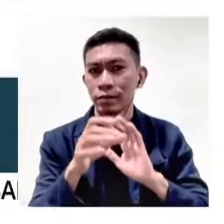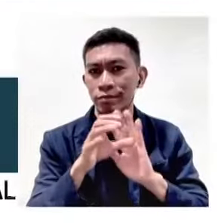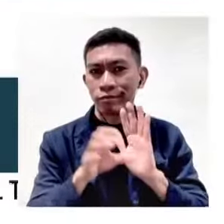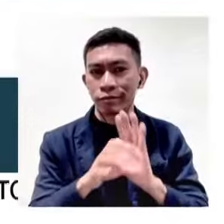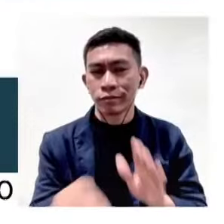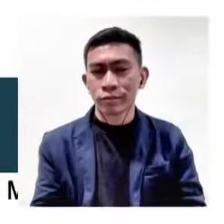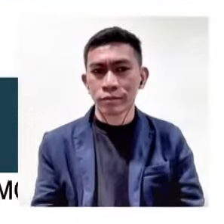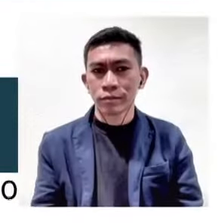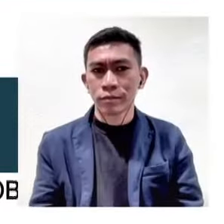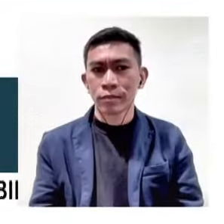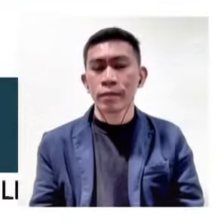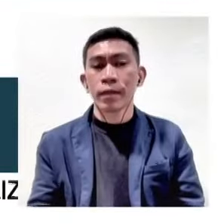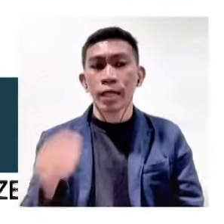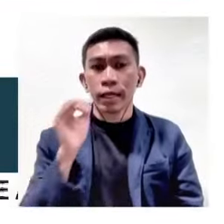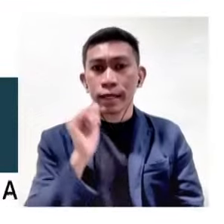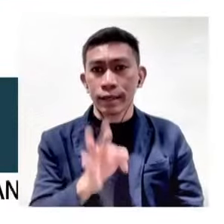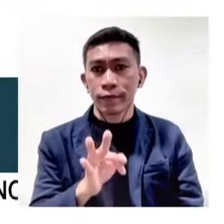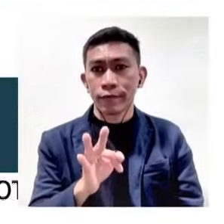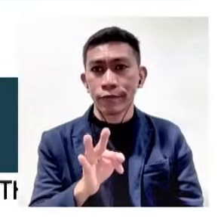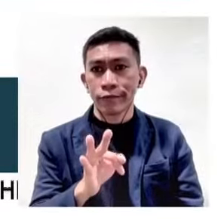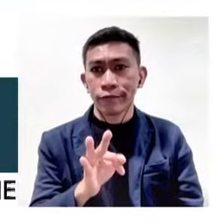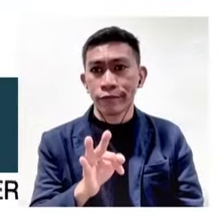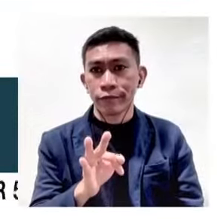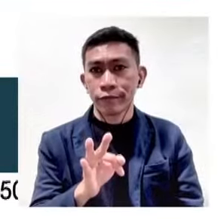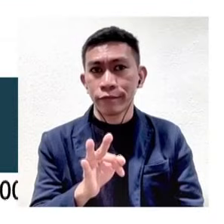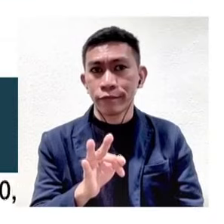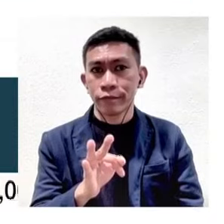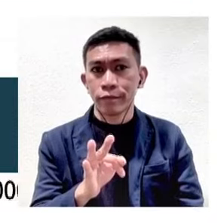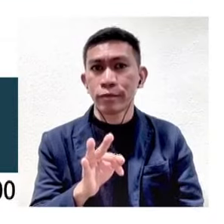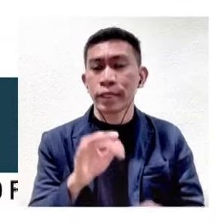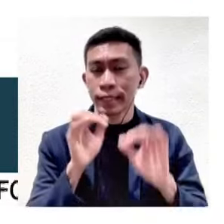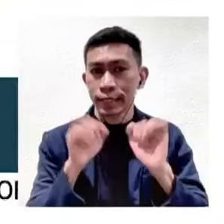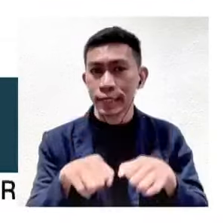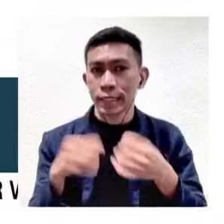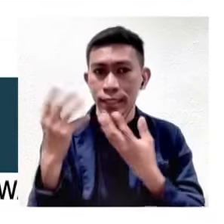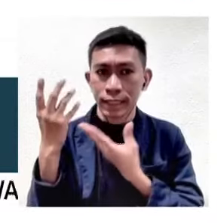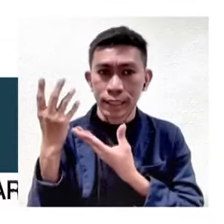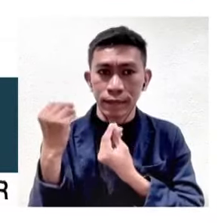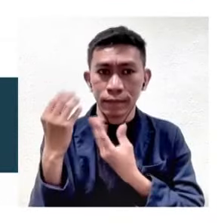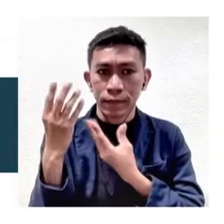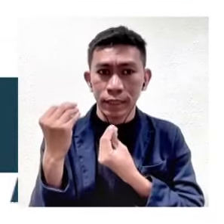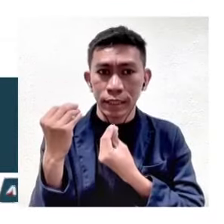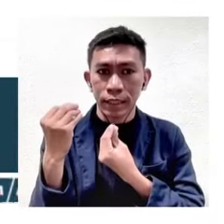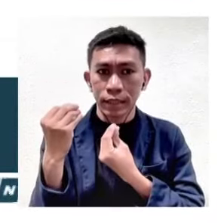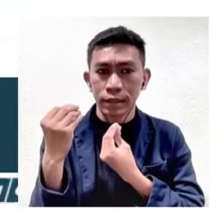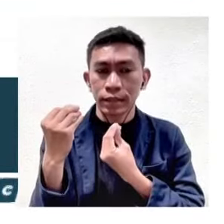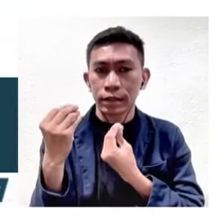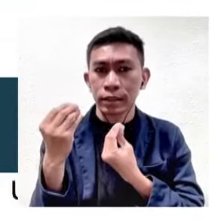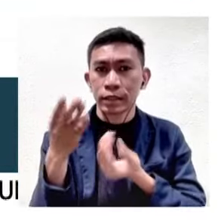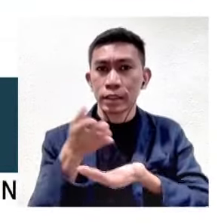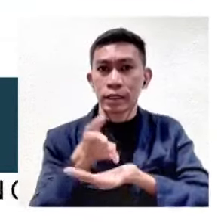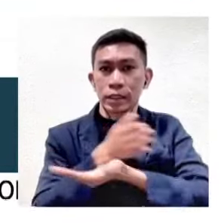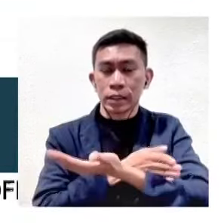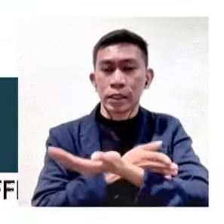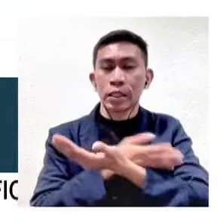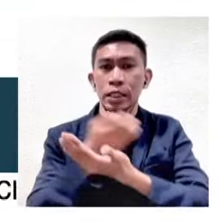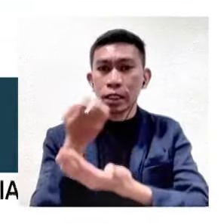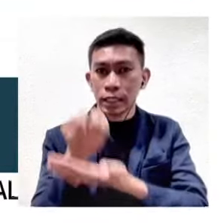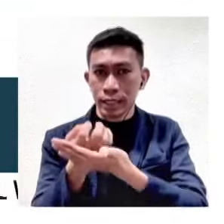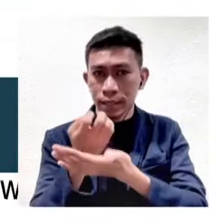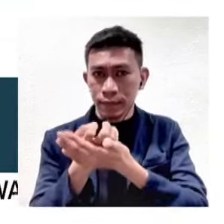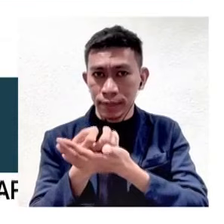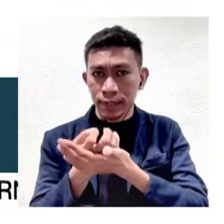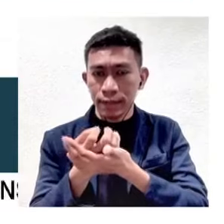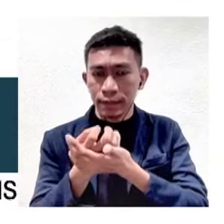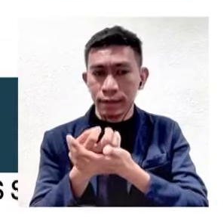Anything that would upgrade our status economically. Okay.